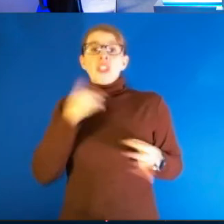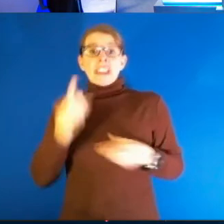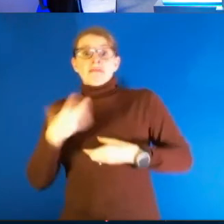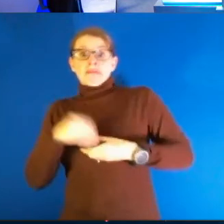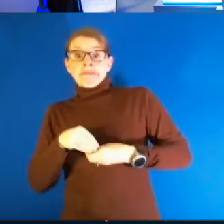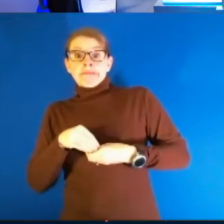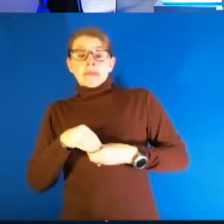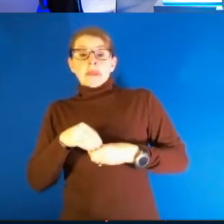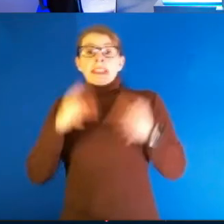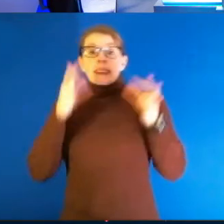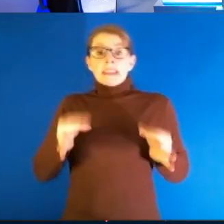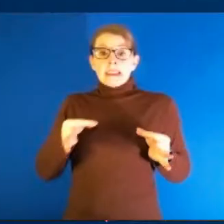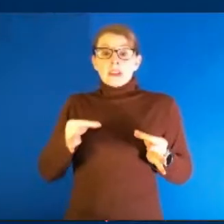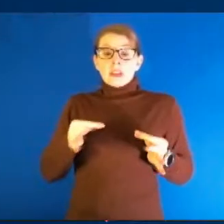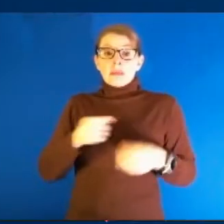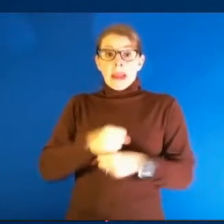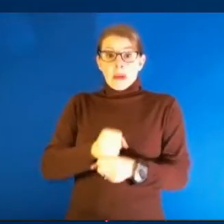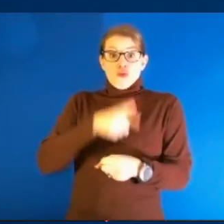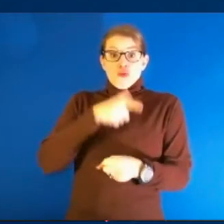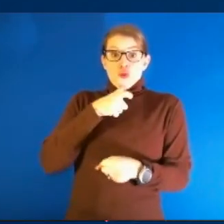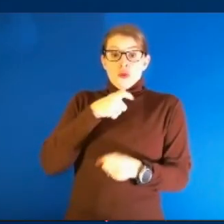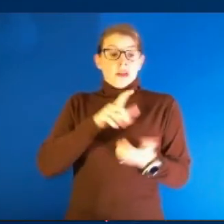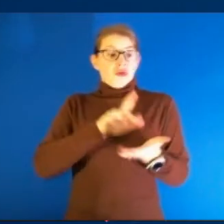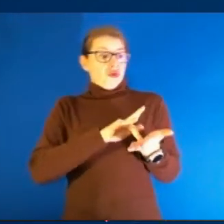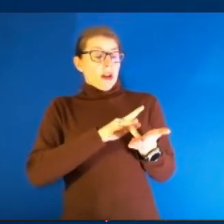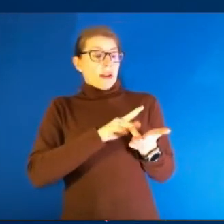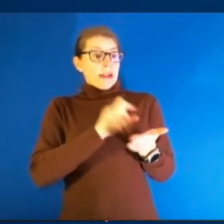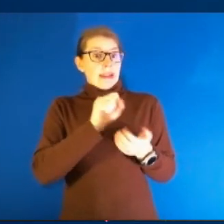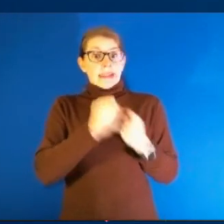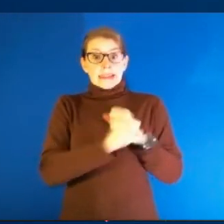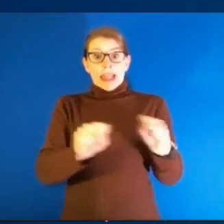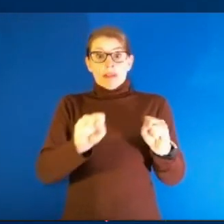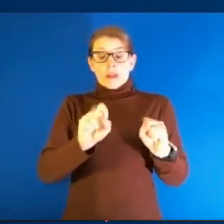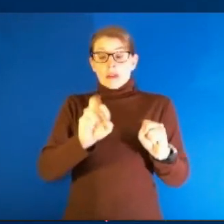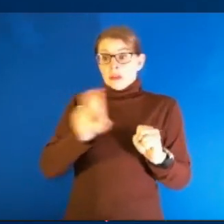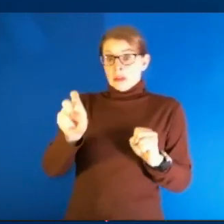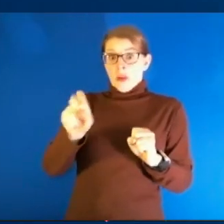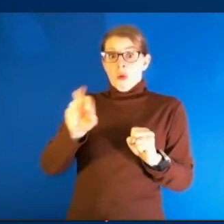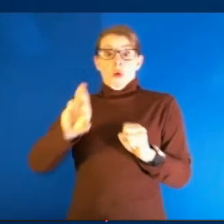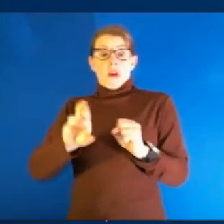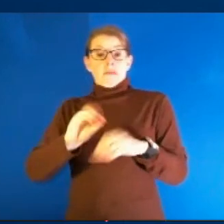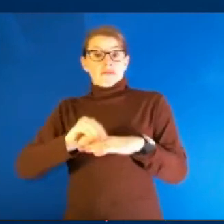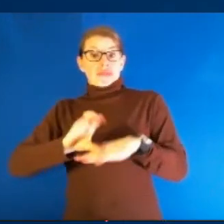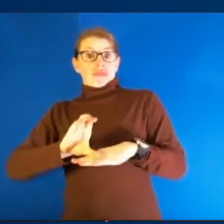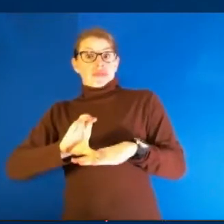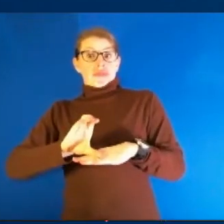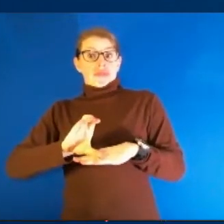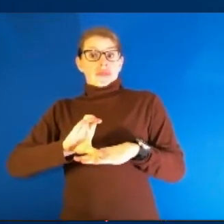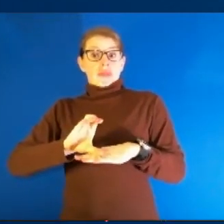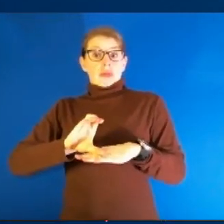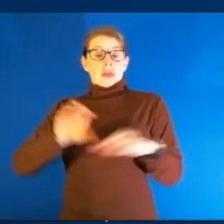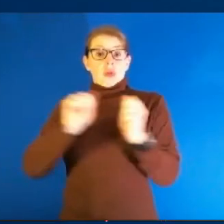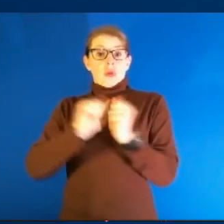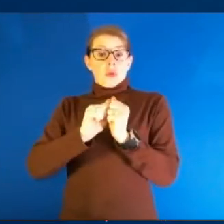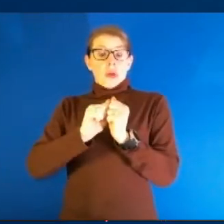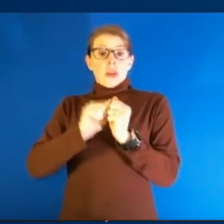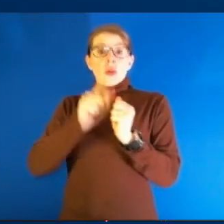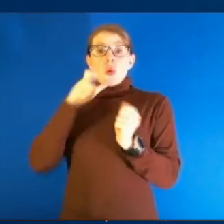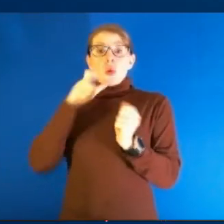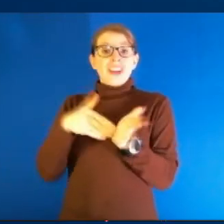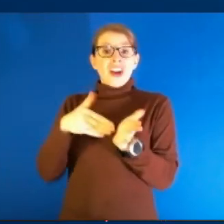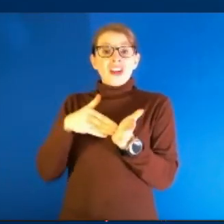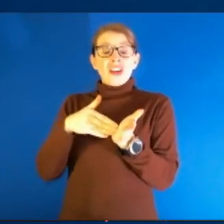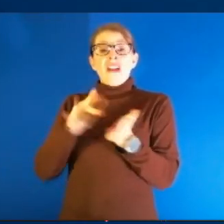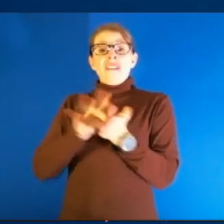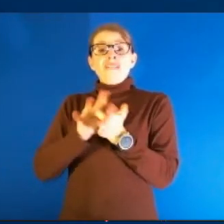decision making about whether a drug is safe to prescribe or safe to be filled belong with the provider and the pharmacist,